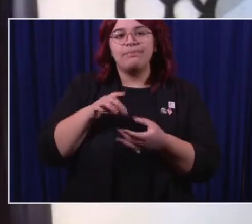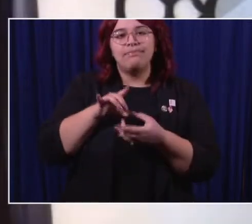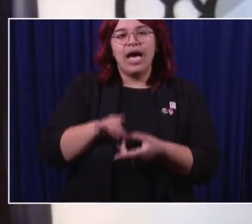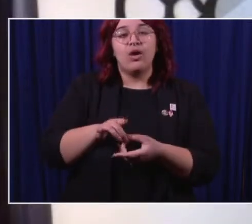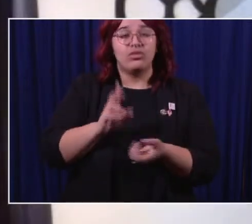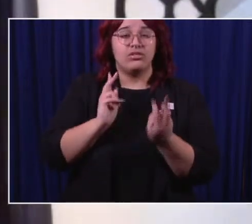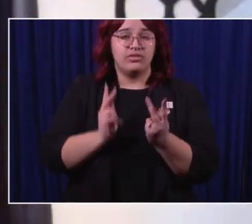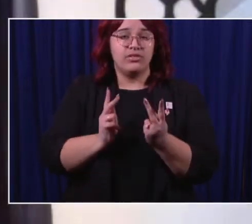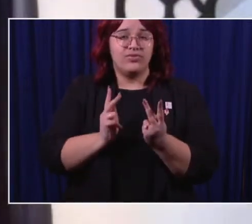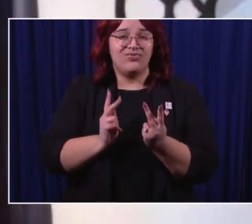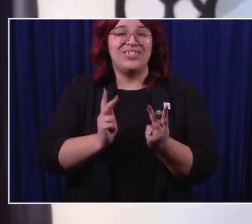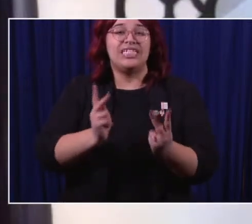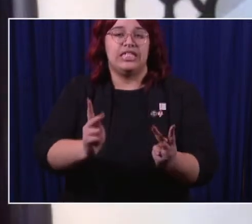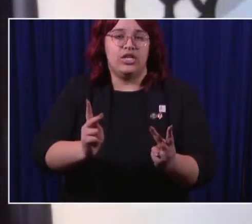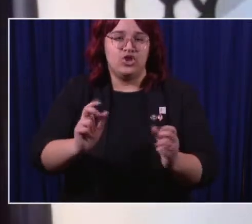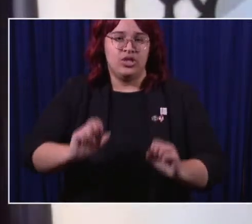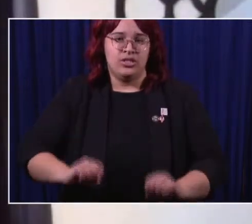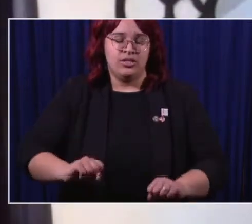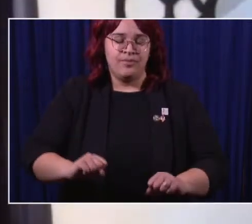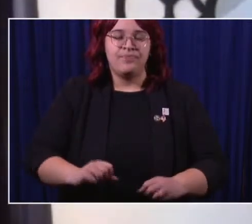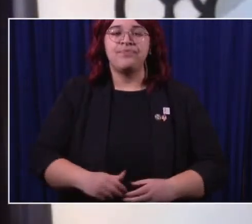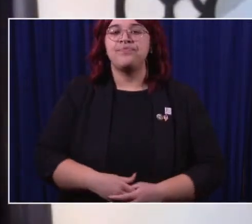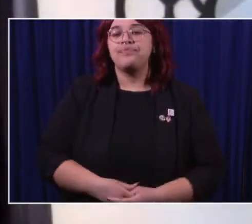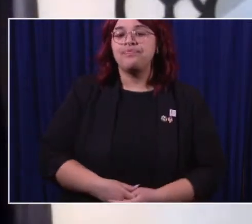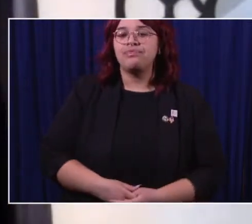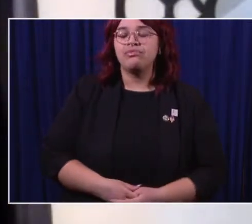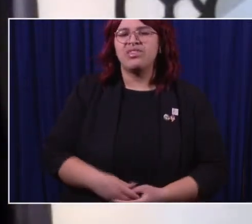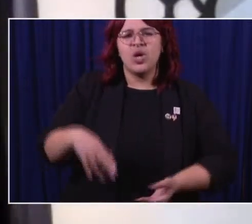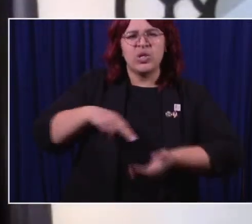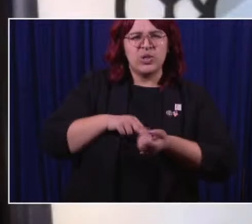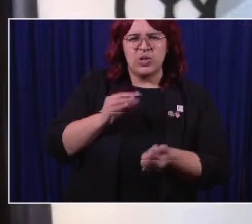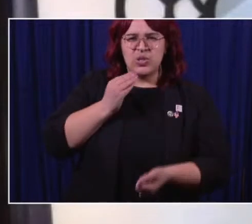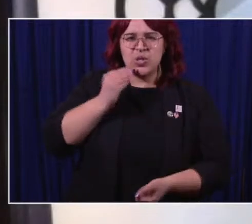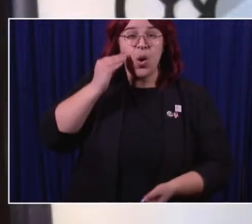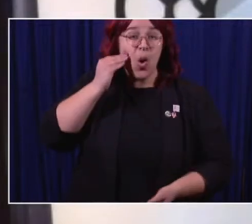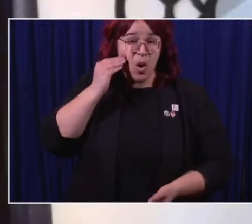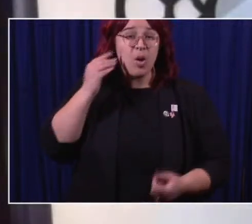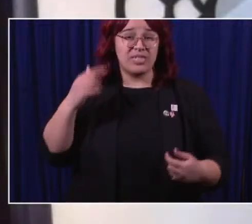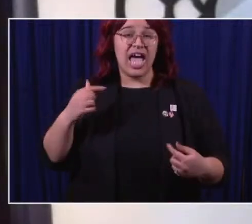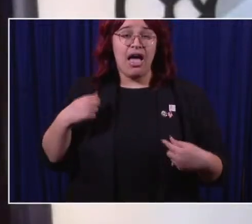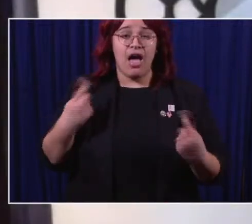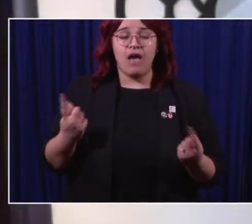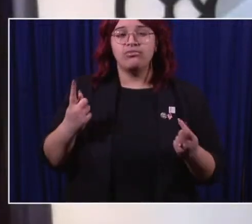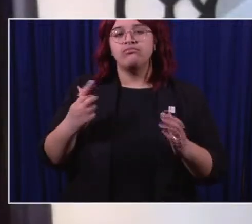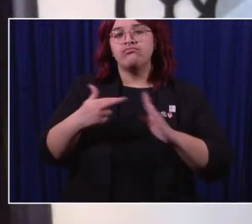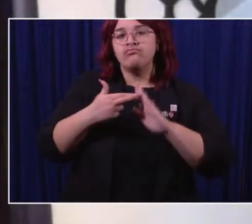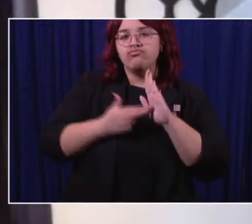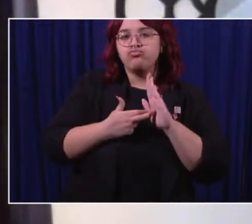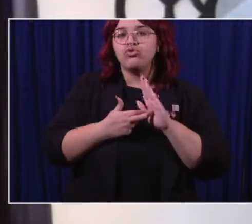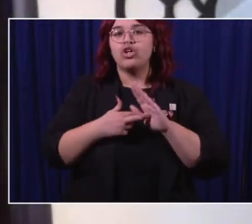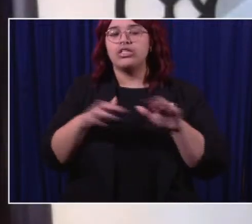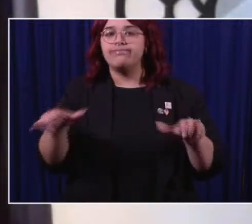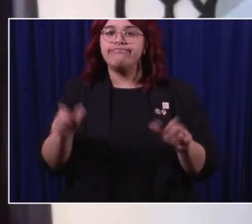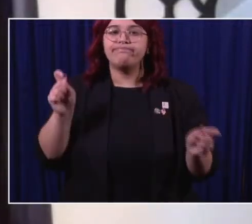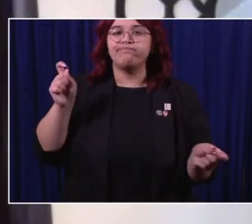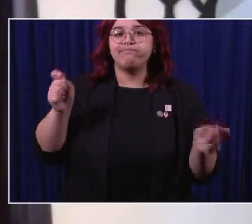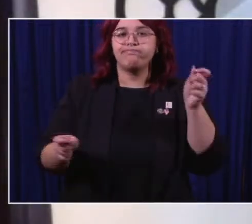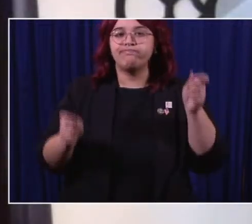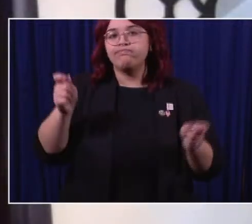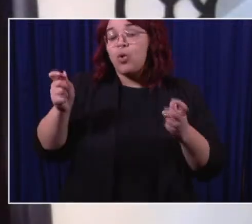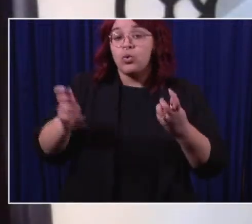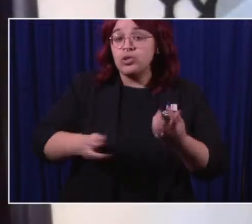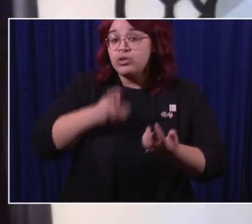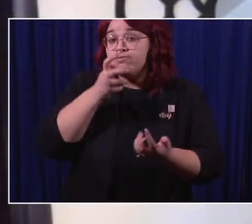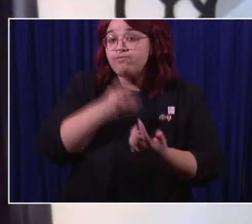homes to position us in a way to host visits whenever possible. We've provided many resources to help